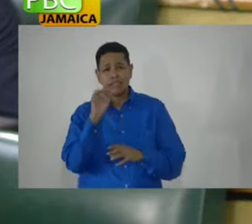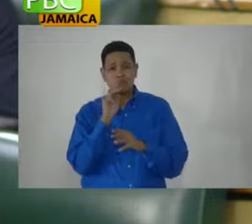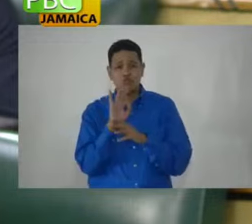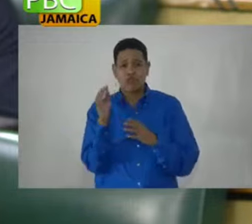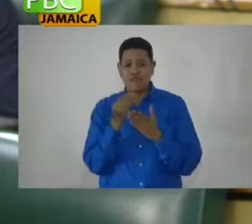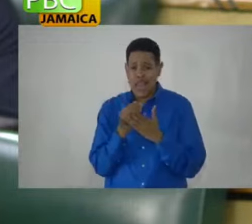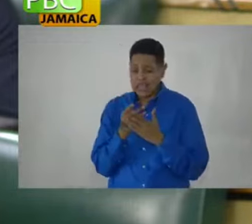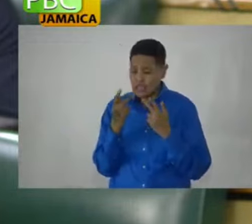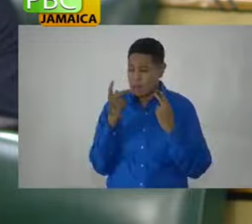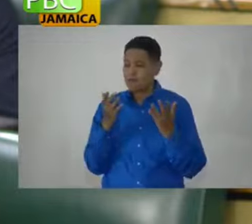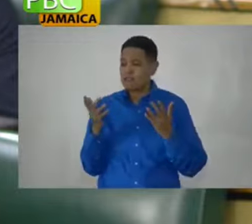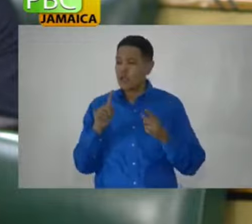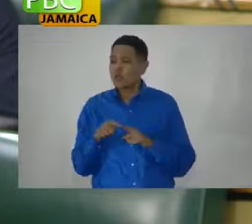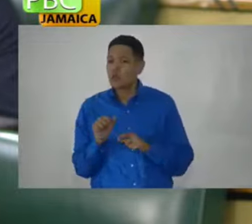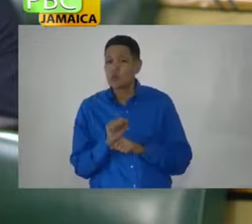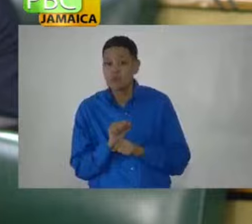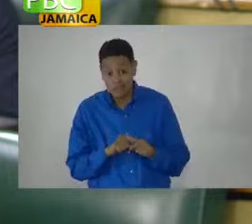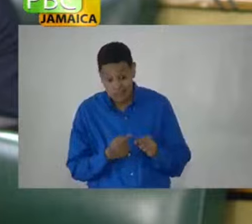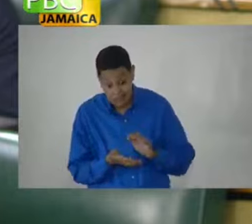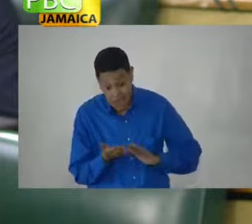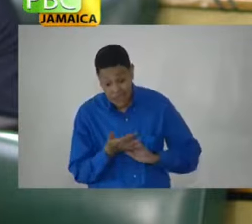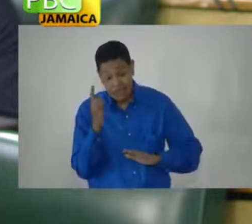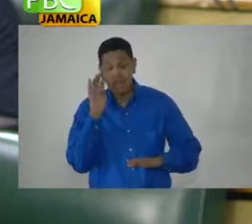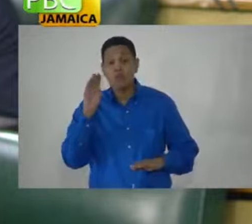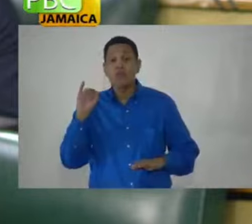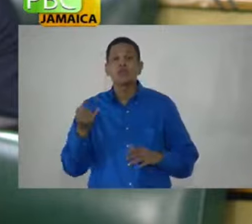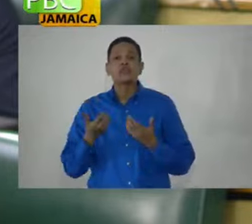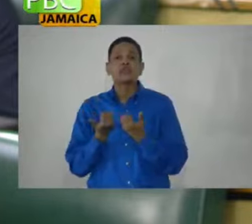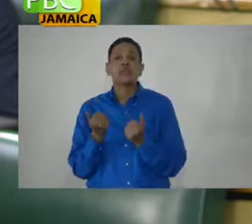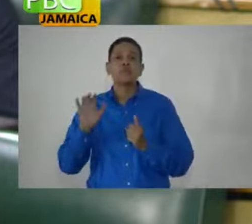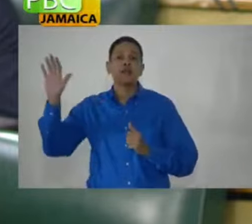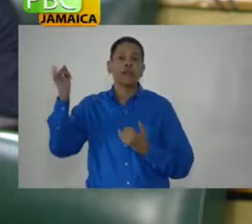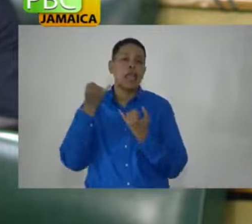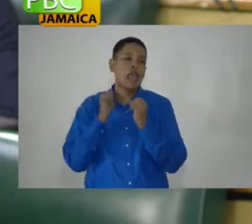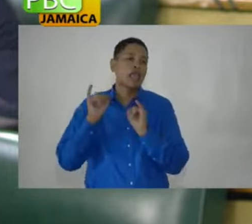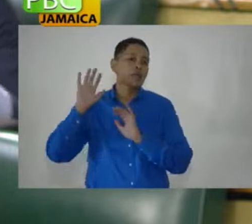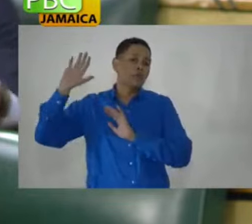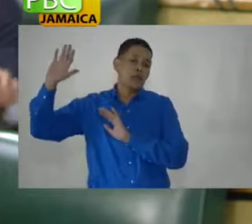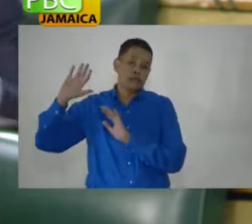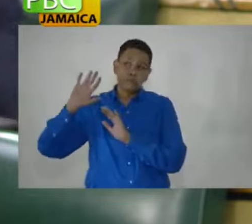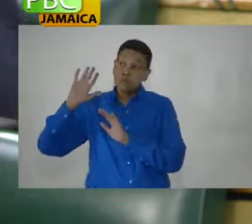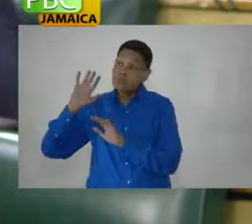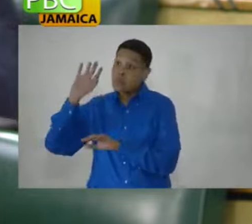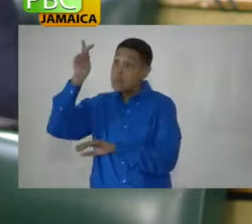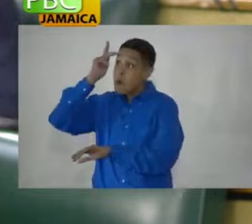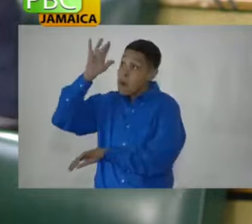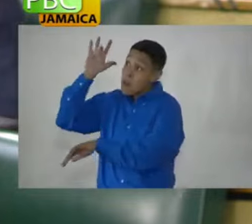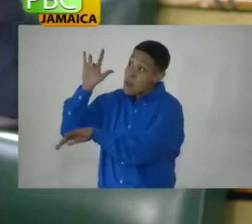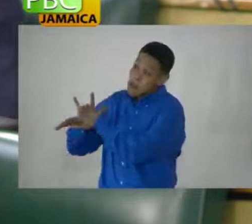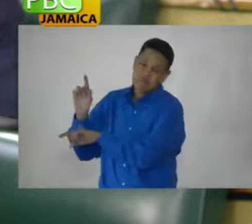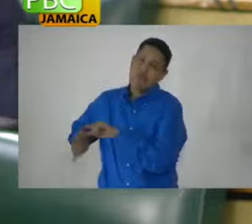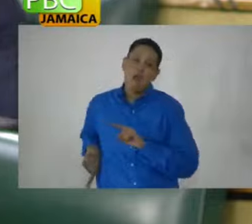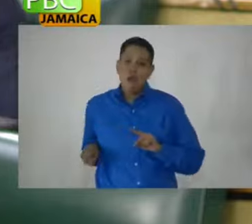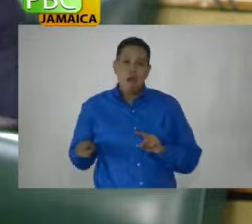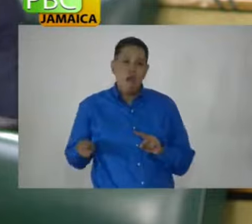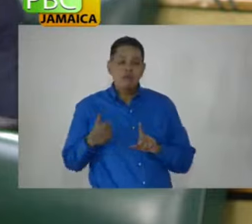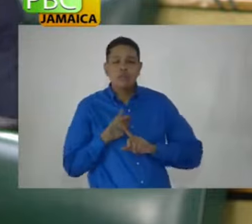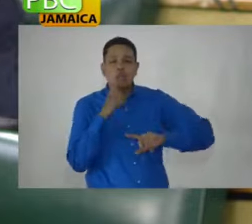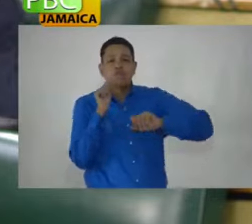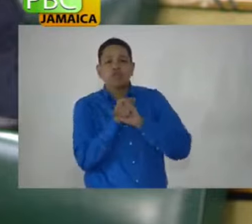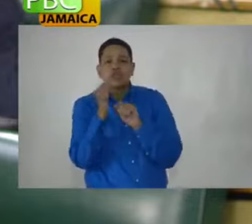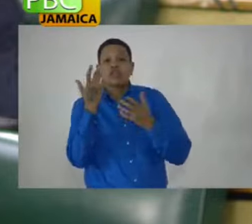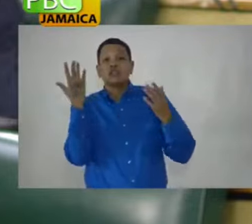Service when the work started to establish the Bank of Jamaica as an independent institution